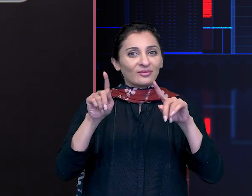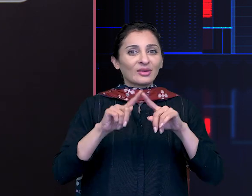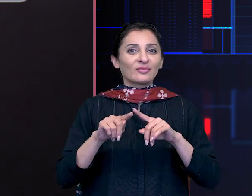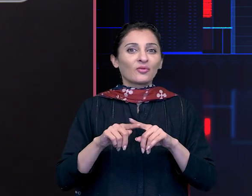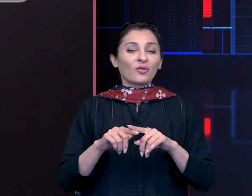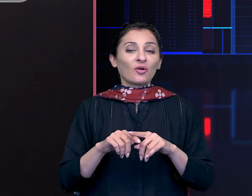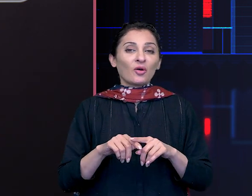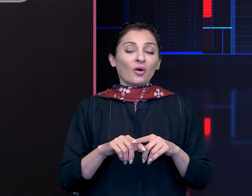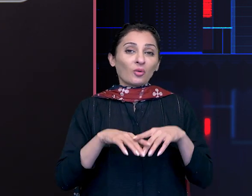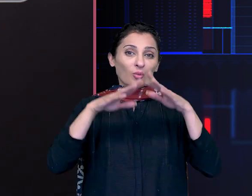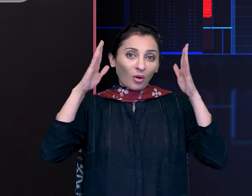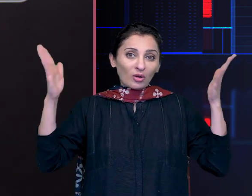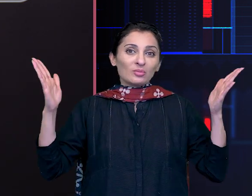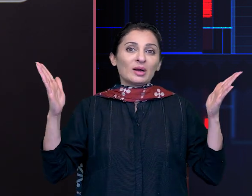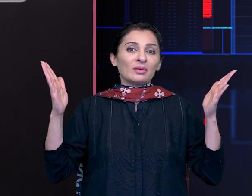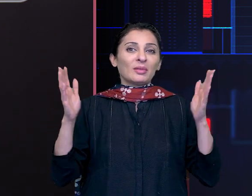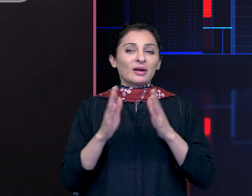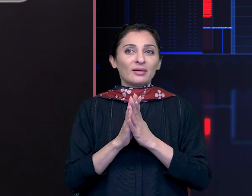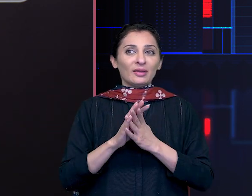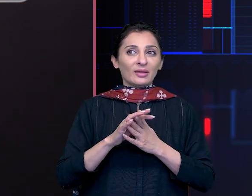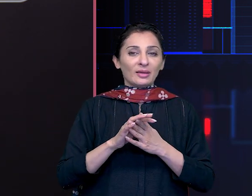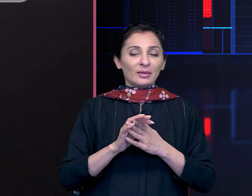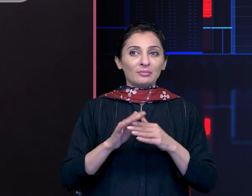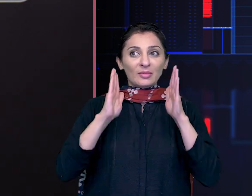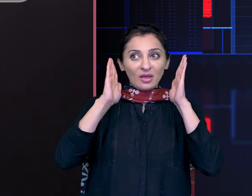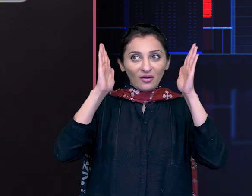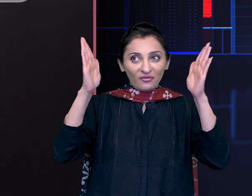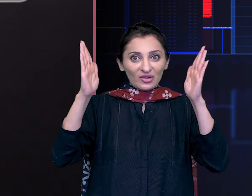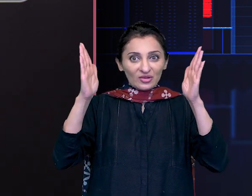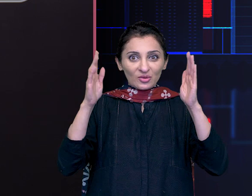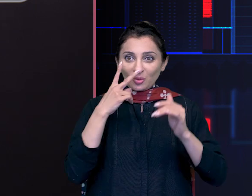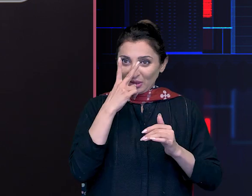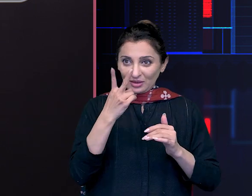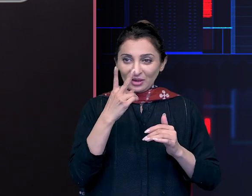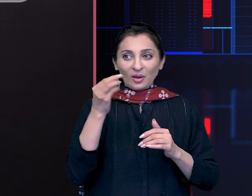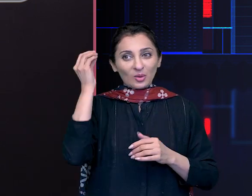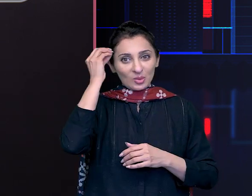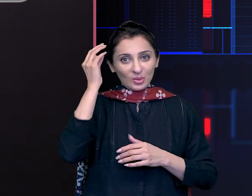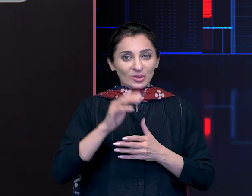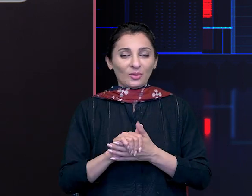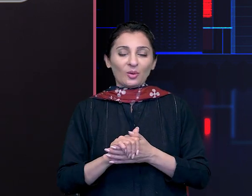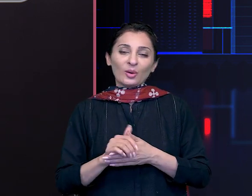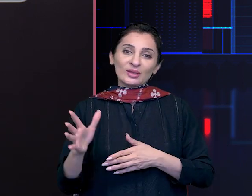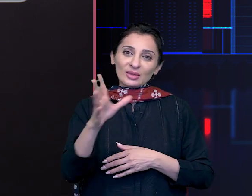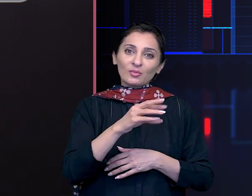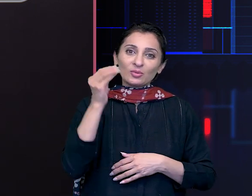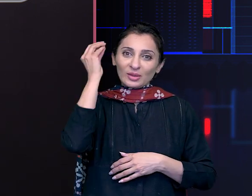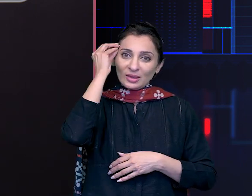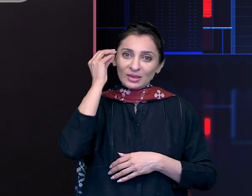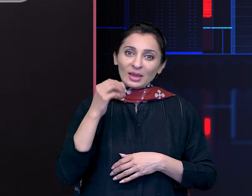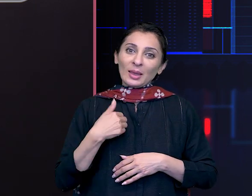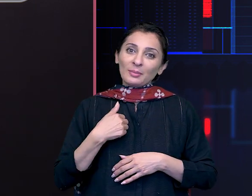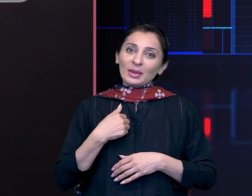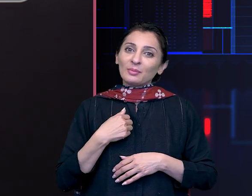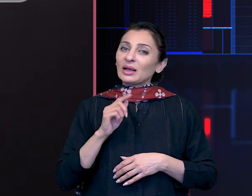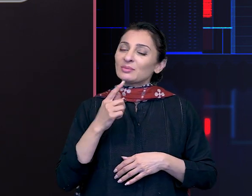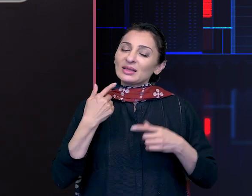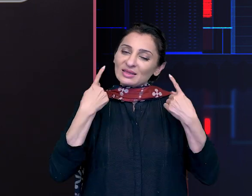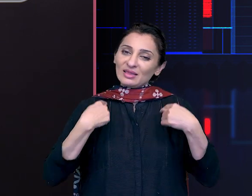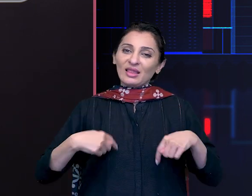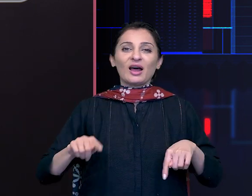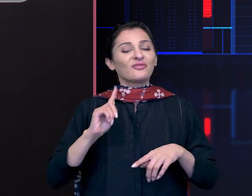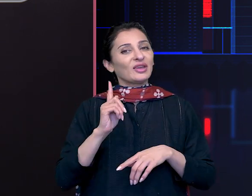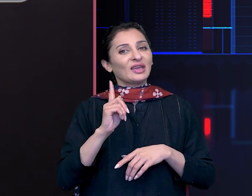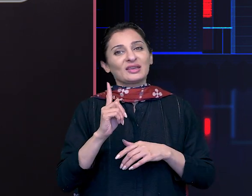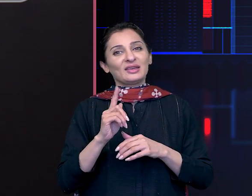goal or vision that I have. So keeping this in mind, realizing that I only have one life to live, I only have